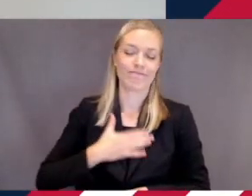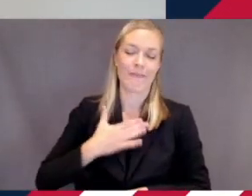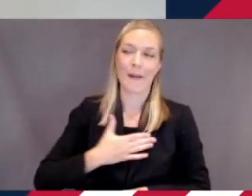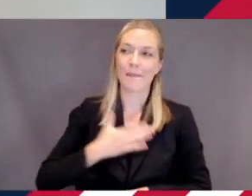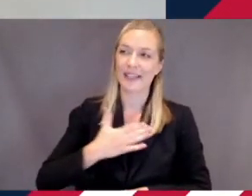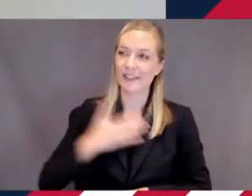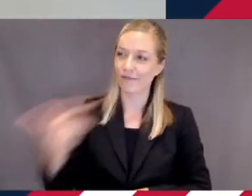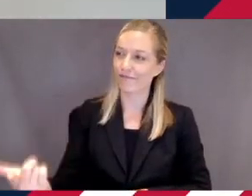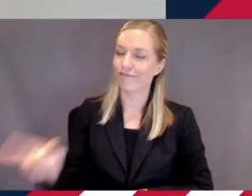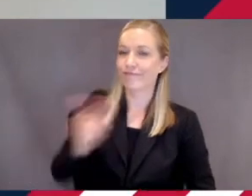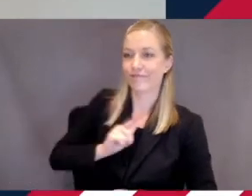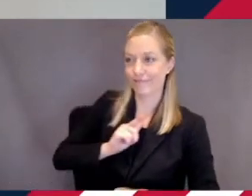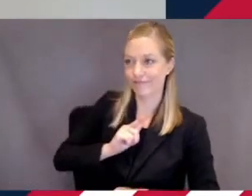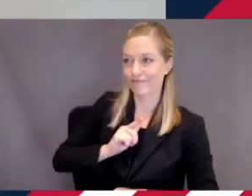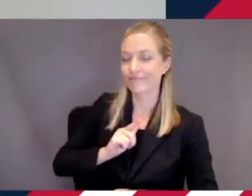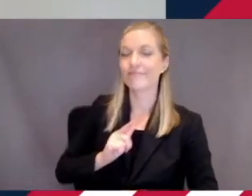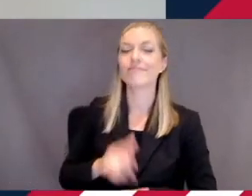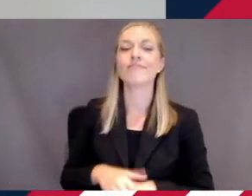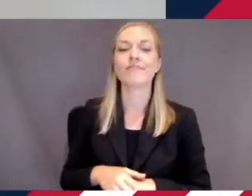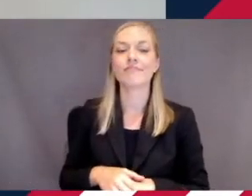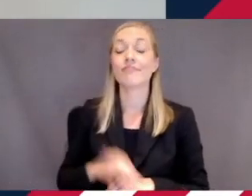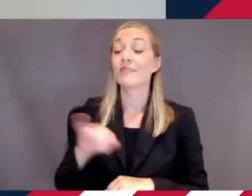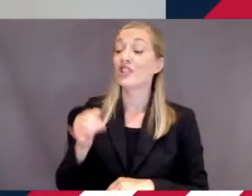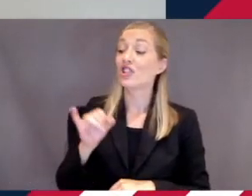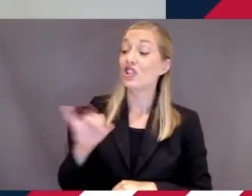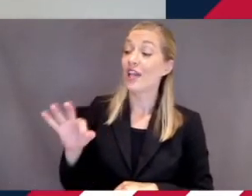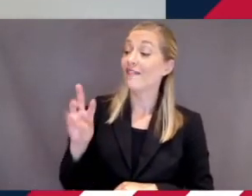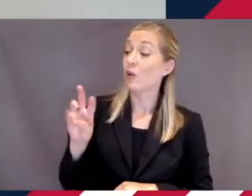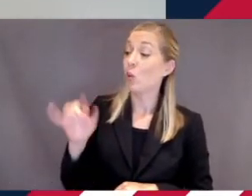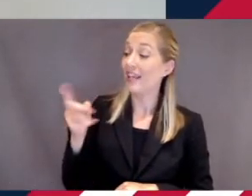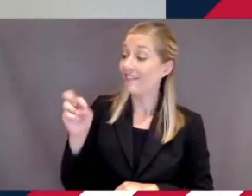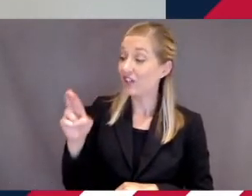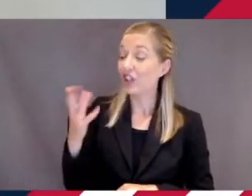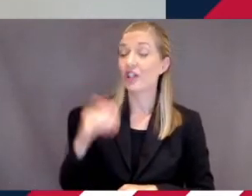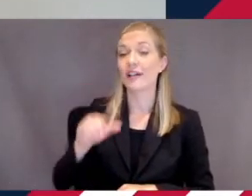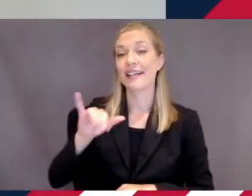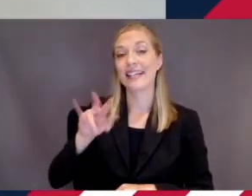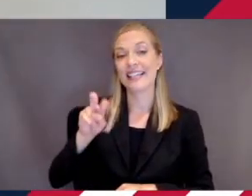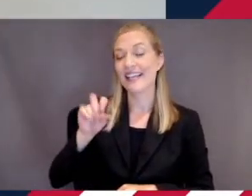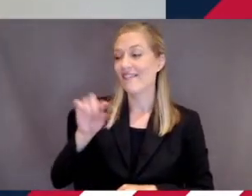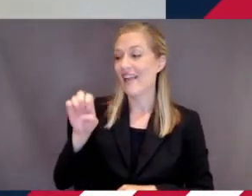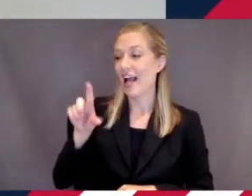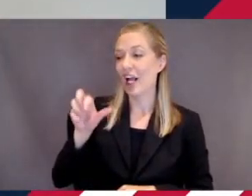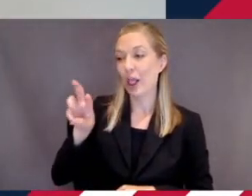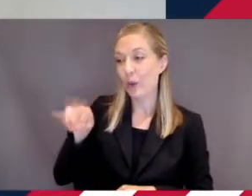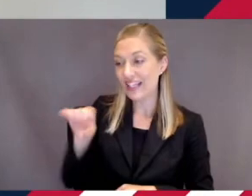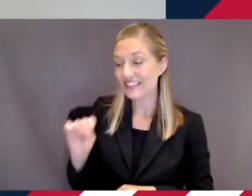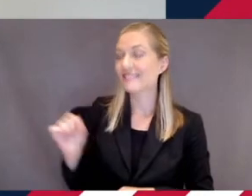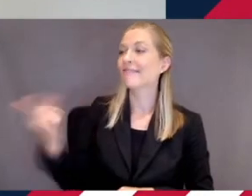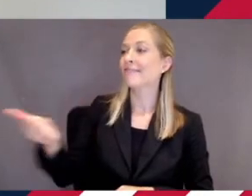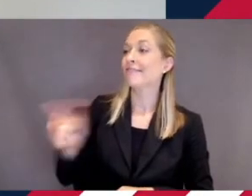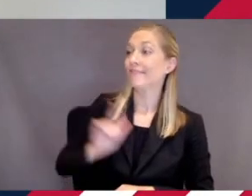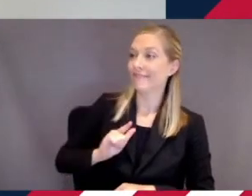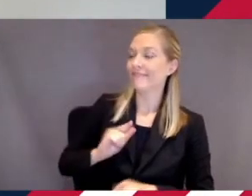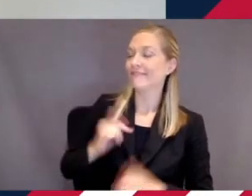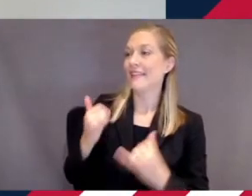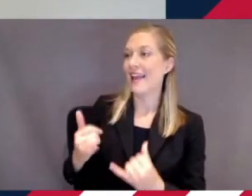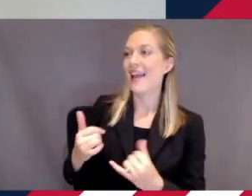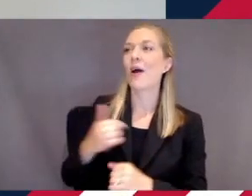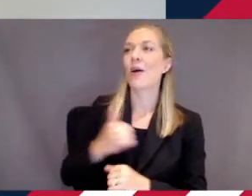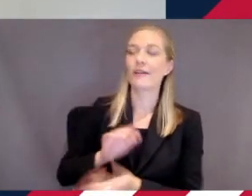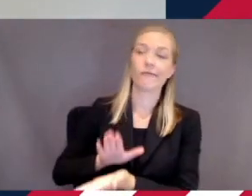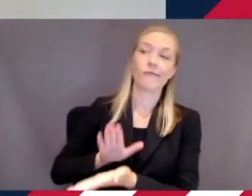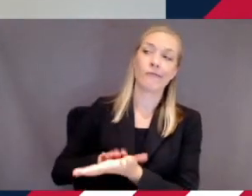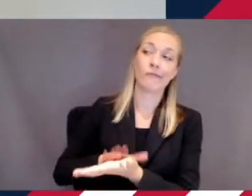members, Jeff Weaver, Yvette Lewis. A shout out to the chair. I was the co-chair of that commission,